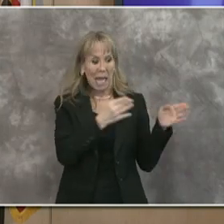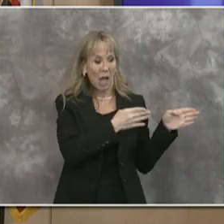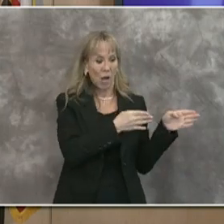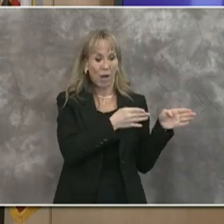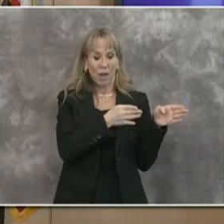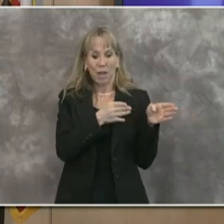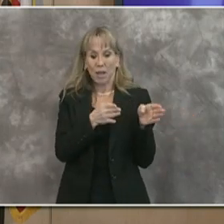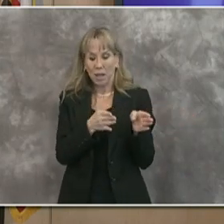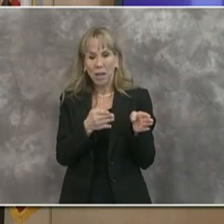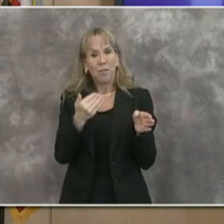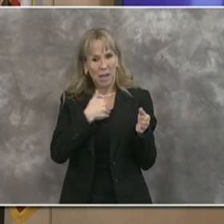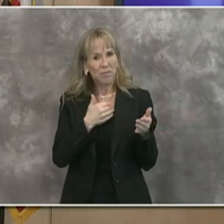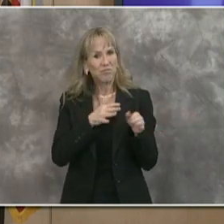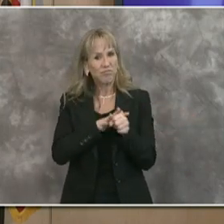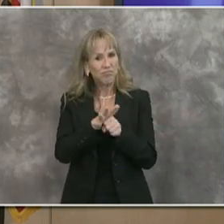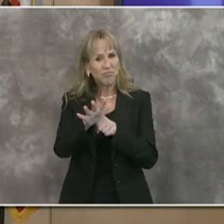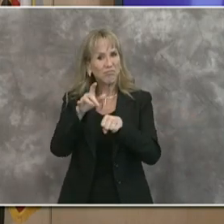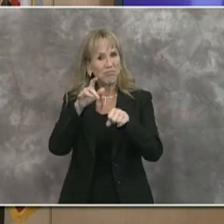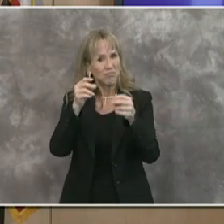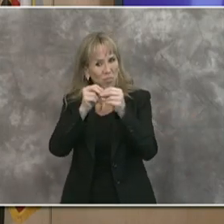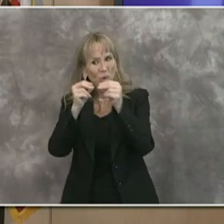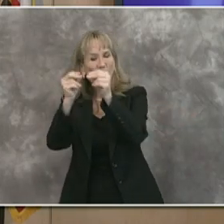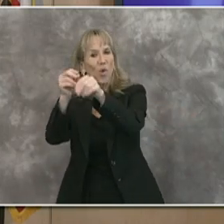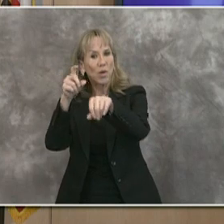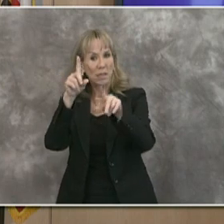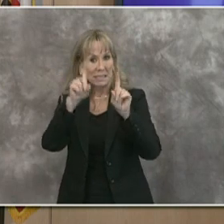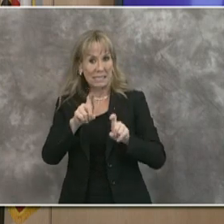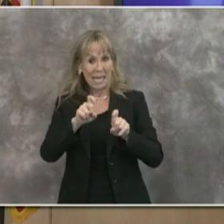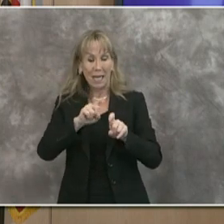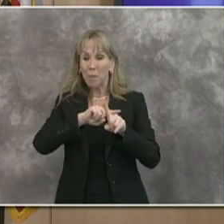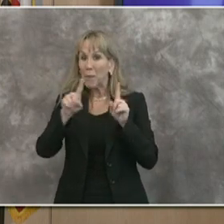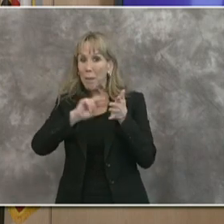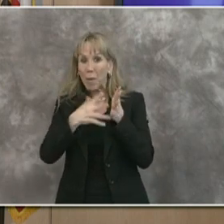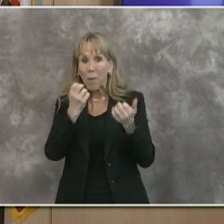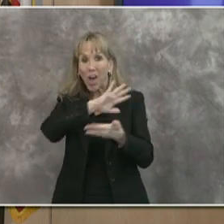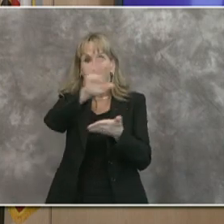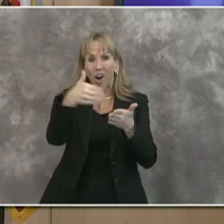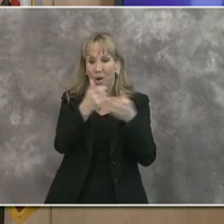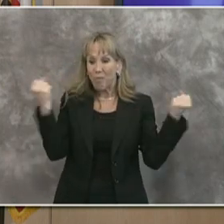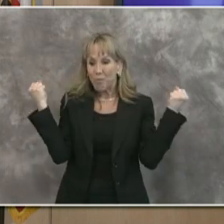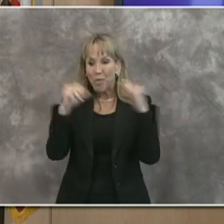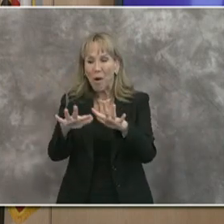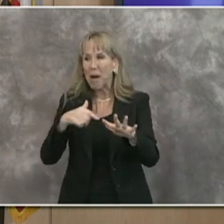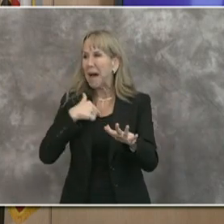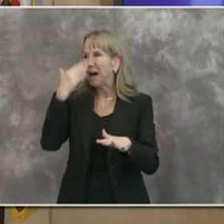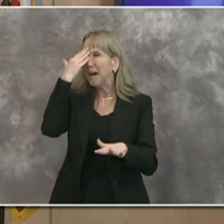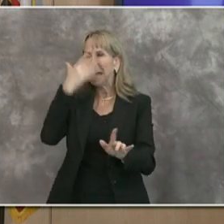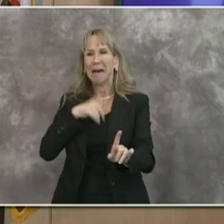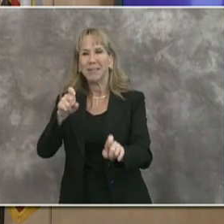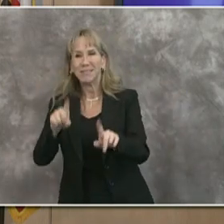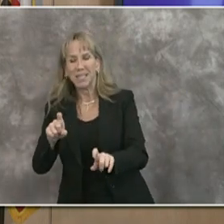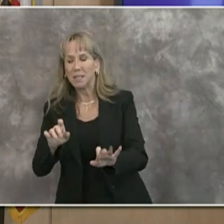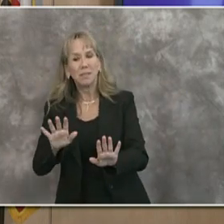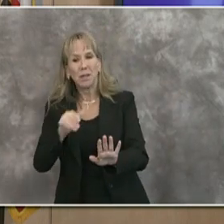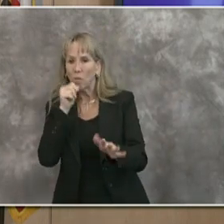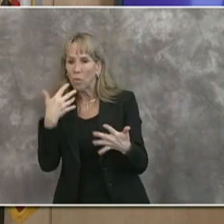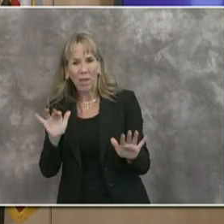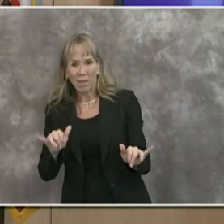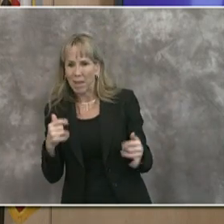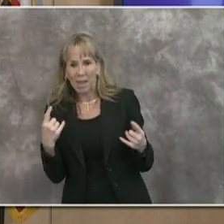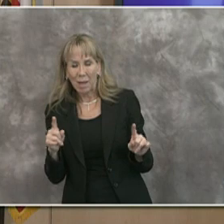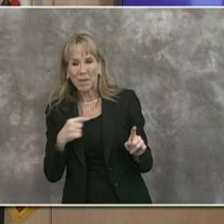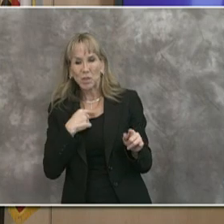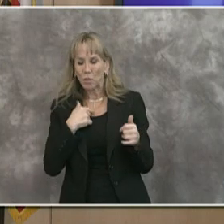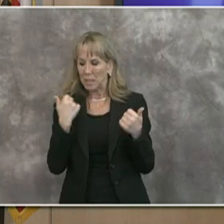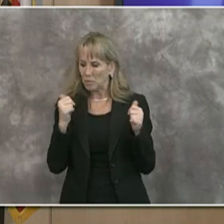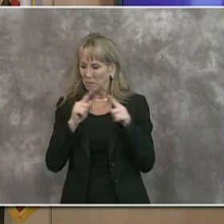more availability of testing, but we still don't want everyone just showing up at a hospital who has symptoms. And so we're working through